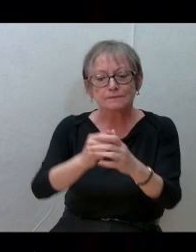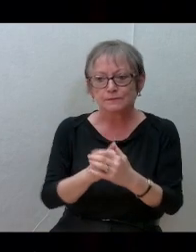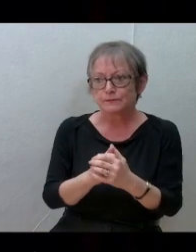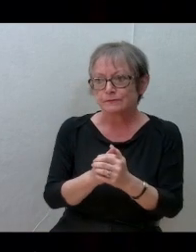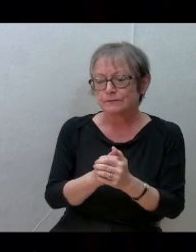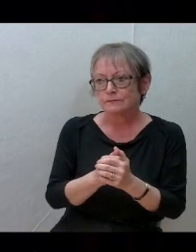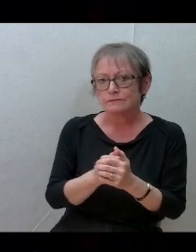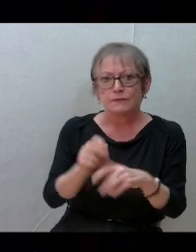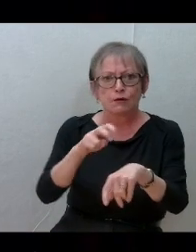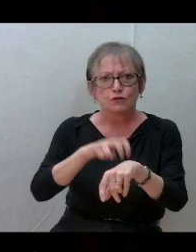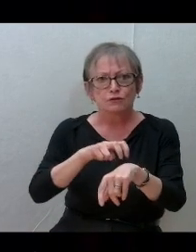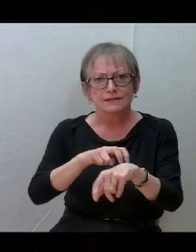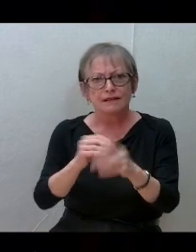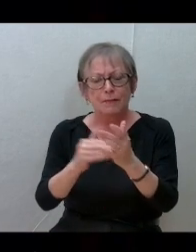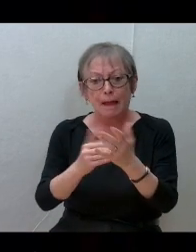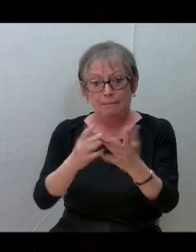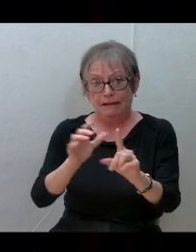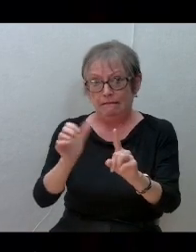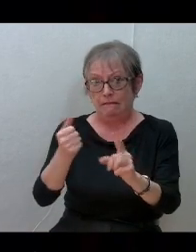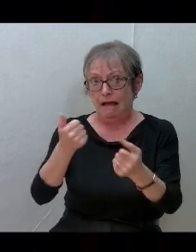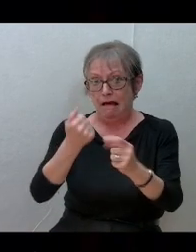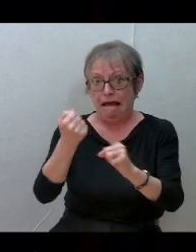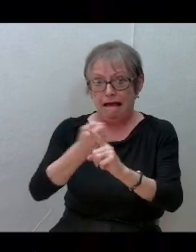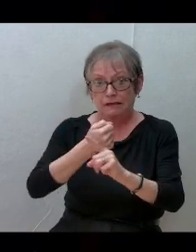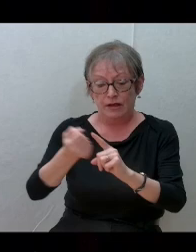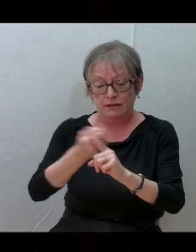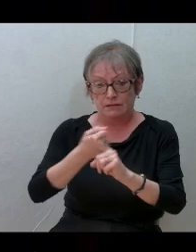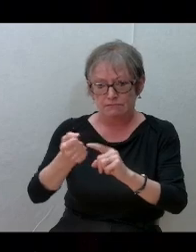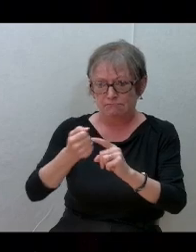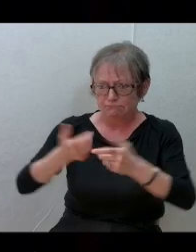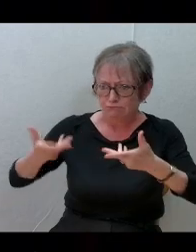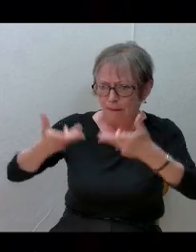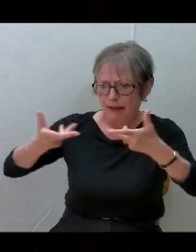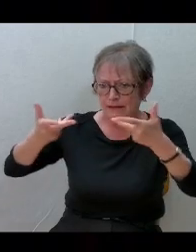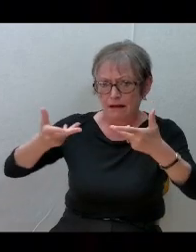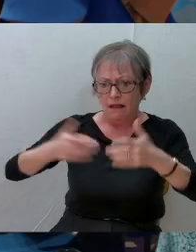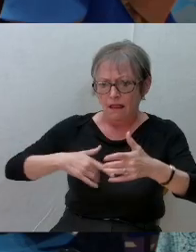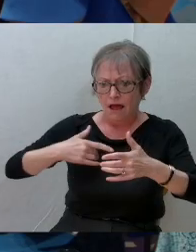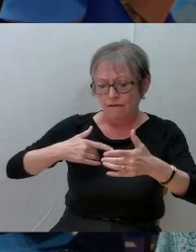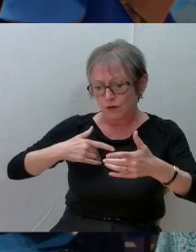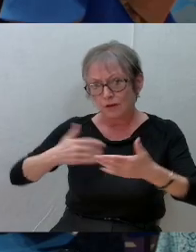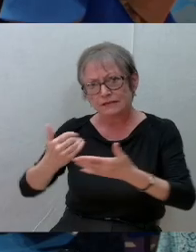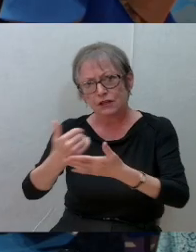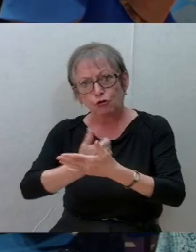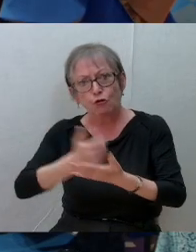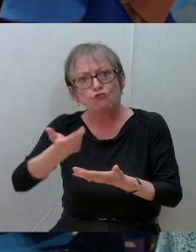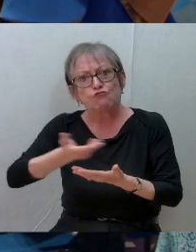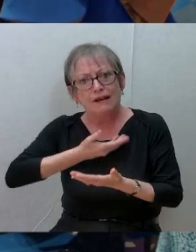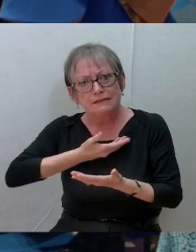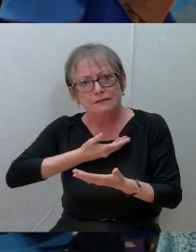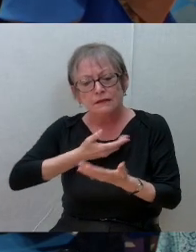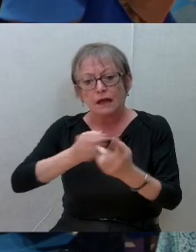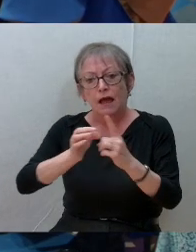Sabir is an activist and campaigner who has dedicated his whole life to securing the rights and improving